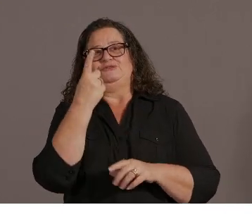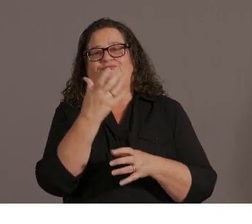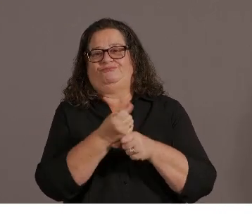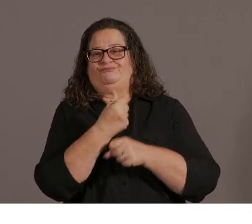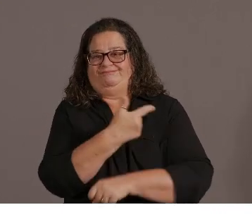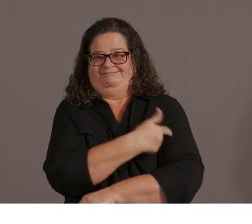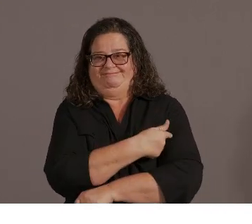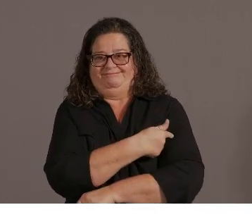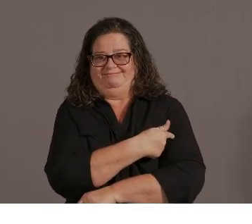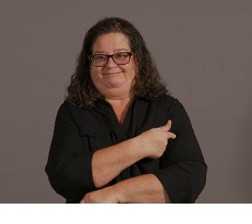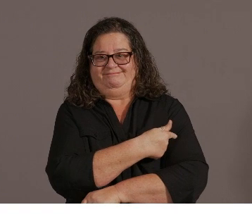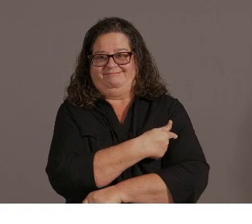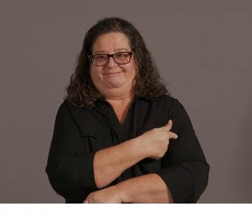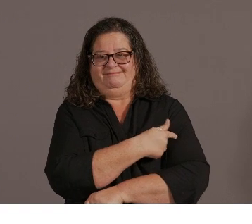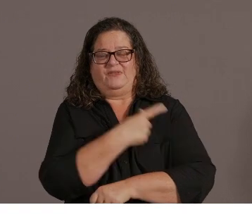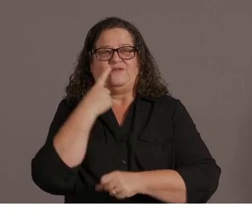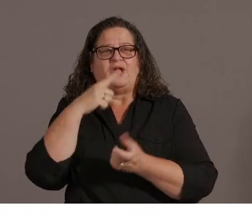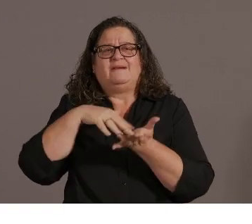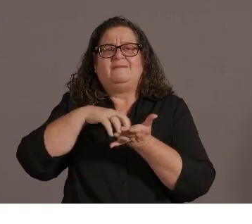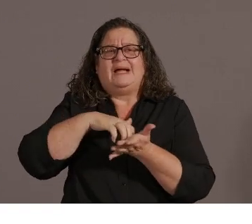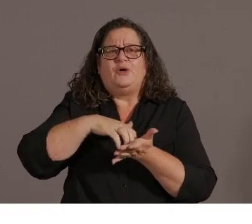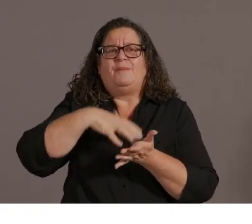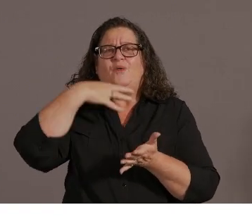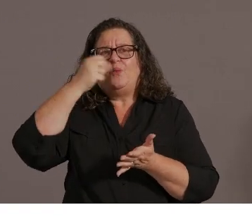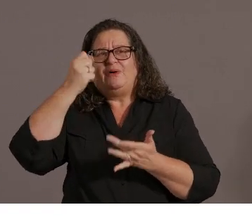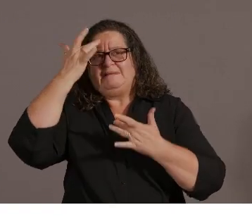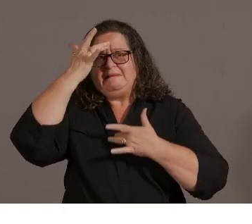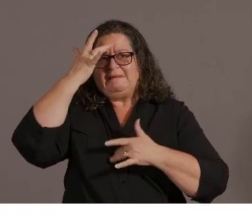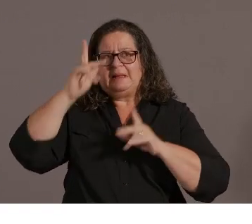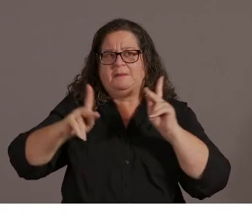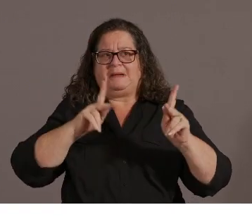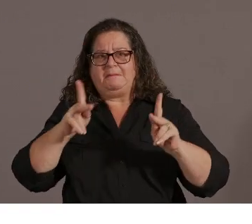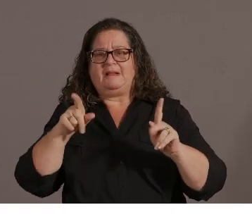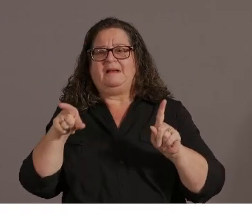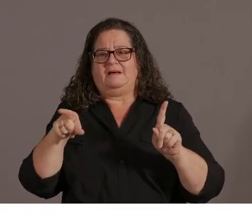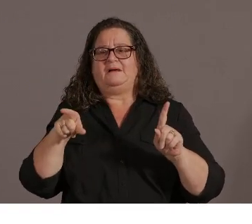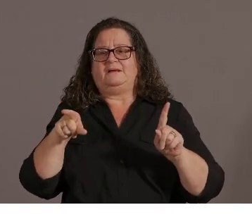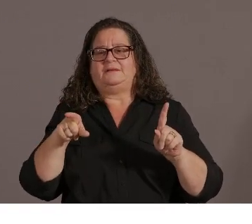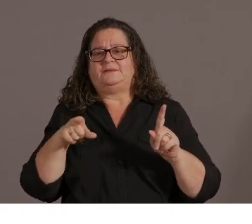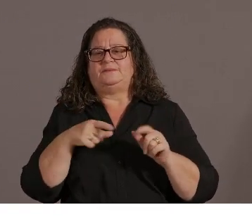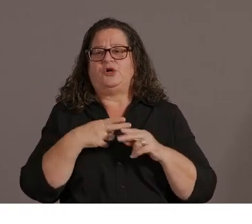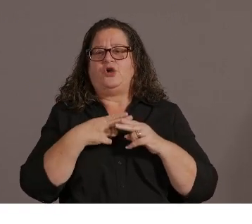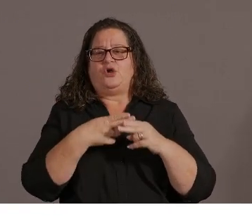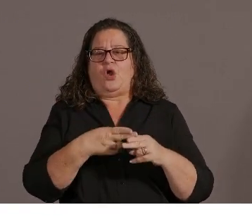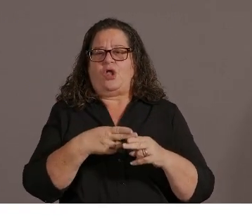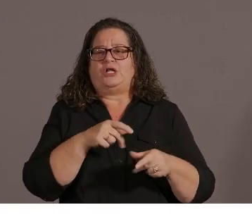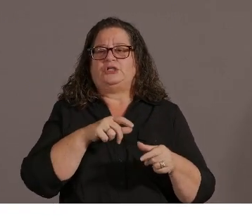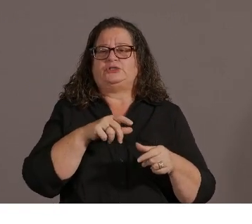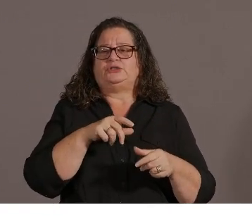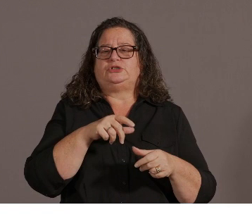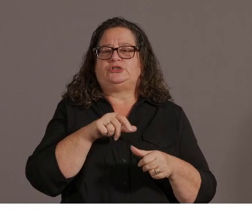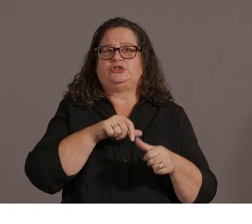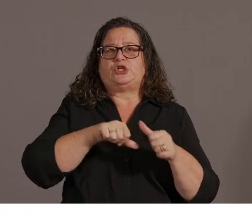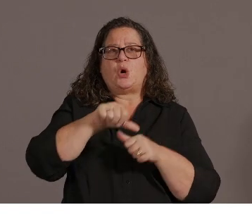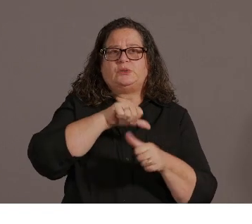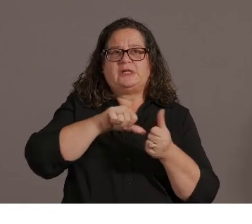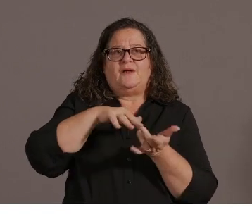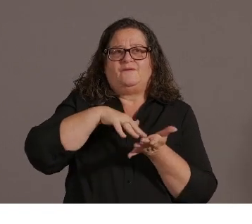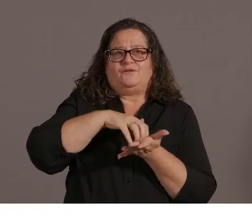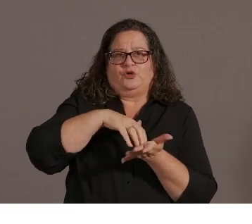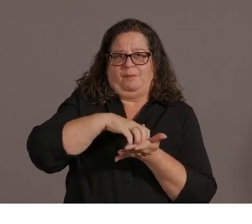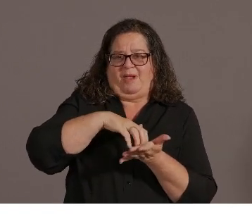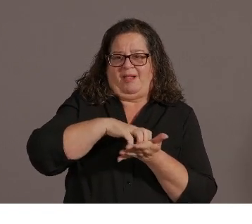found, using social vulnerability index, which is something that we look at to determine how resilient